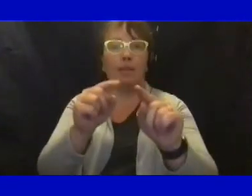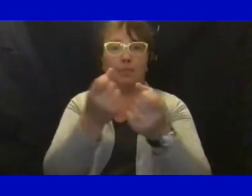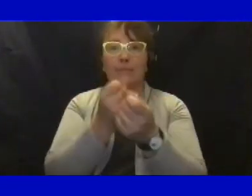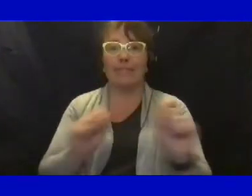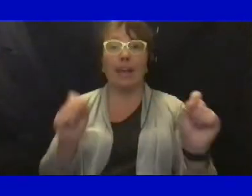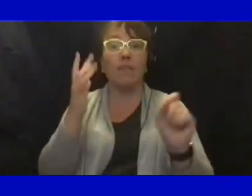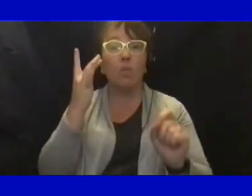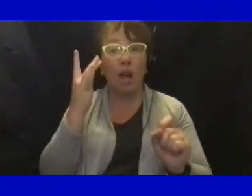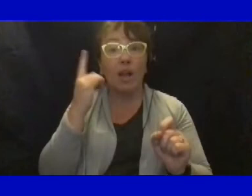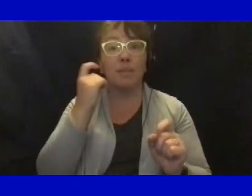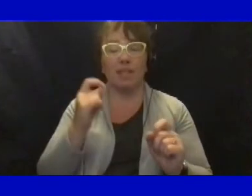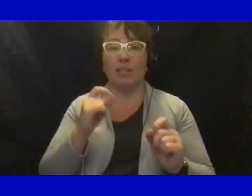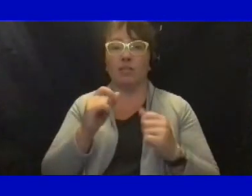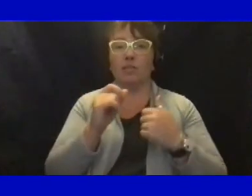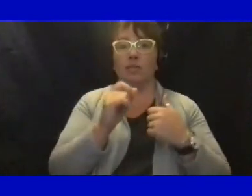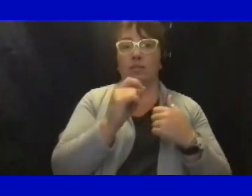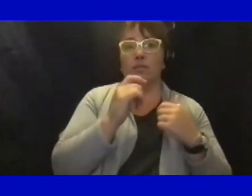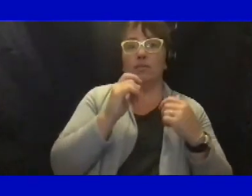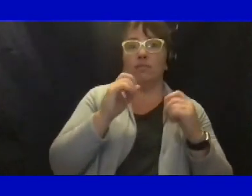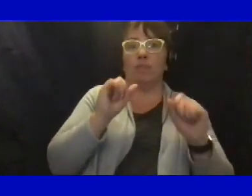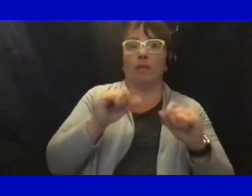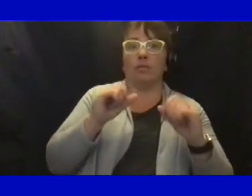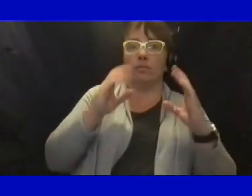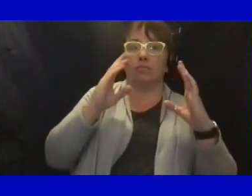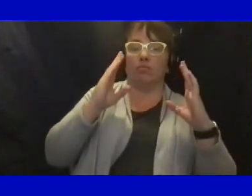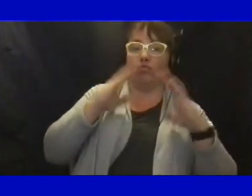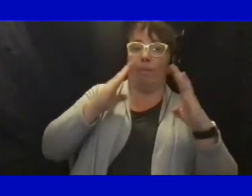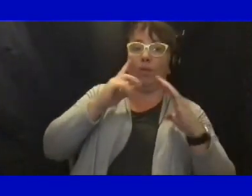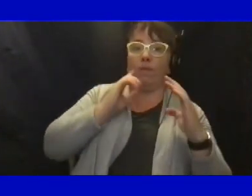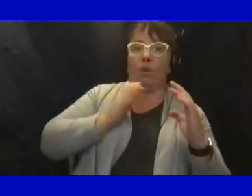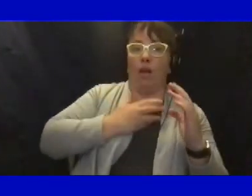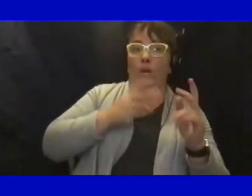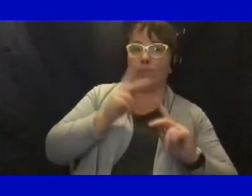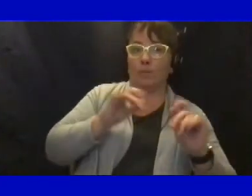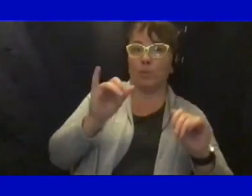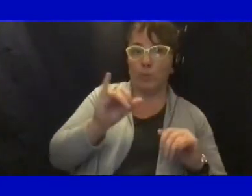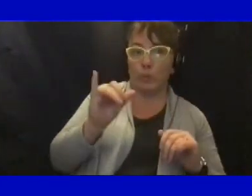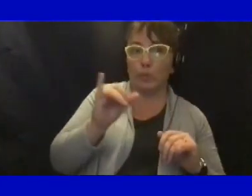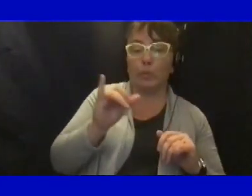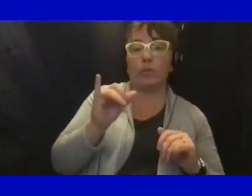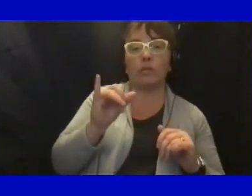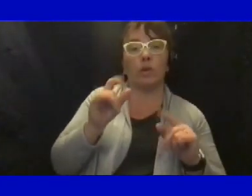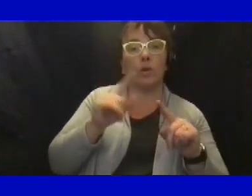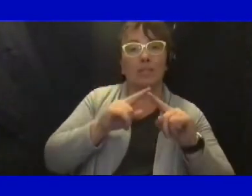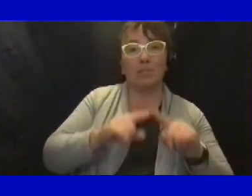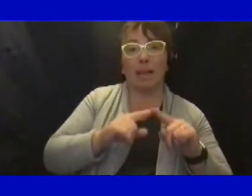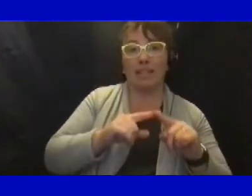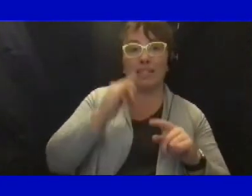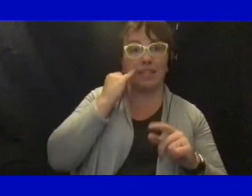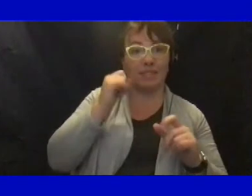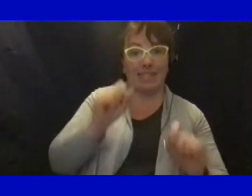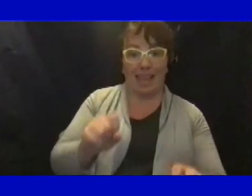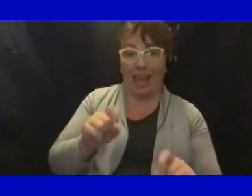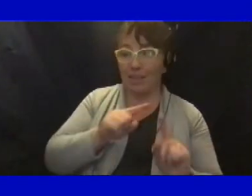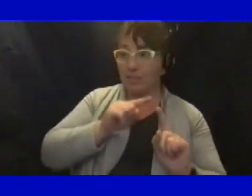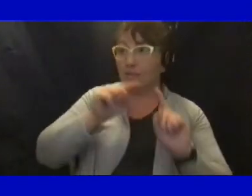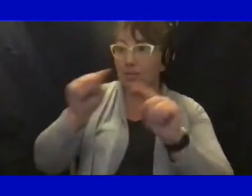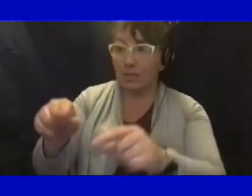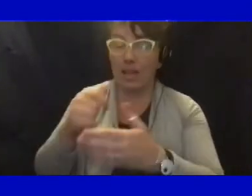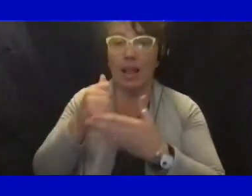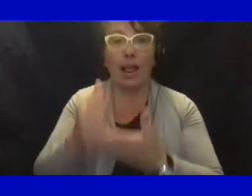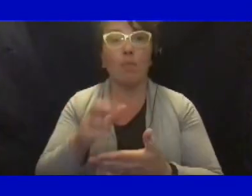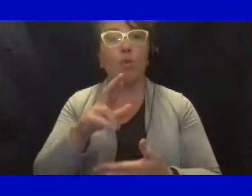depending on what mud or debris flows are going to be coming down will depend on if we can get to you inside your vehicle.